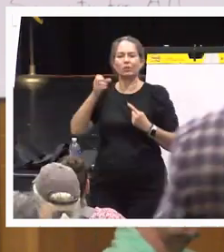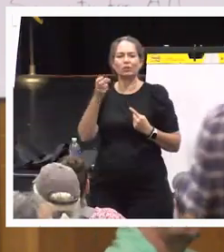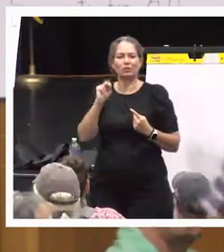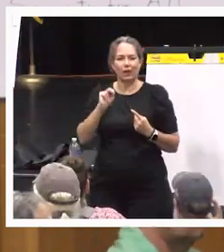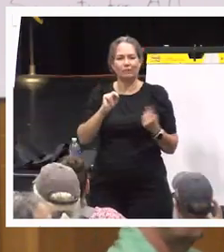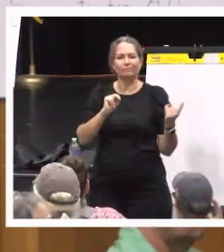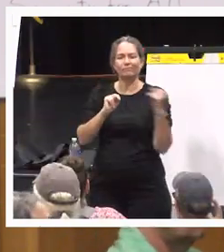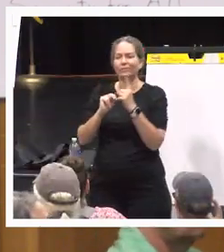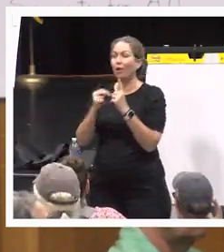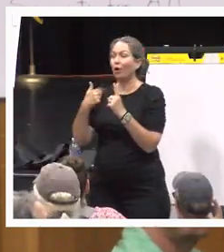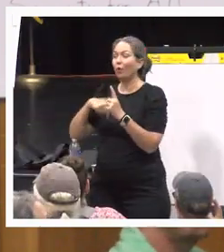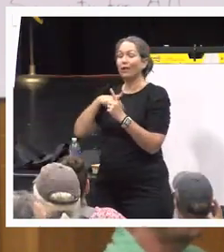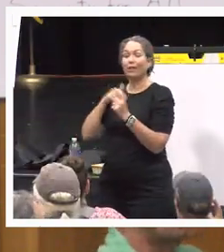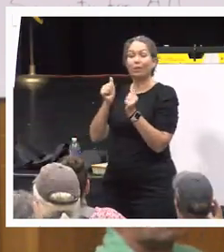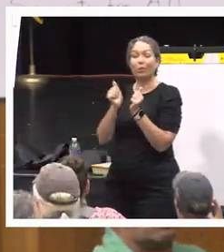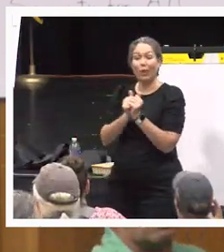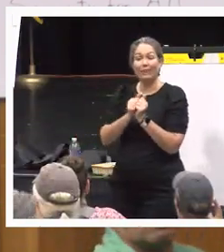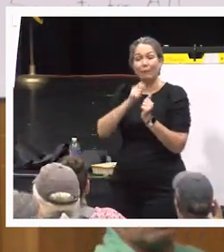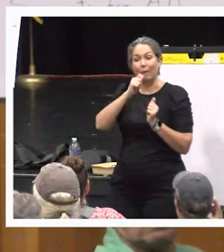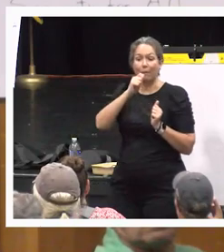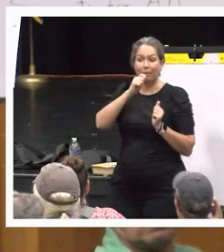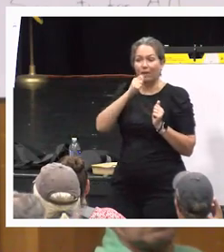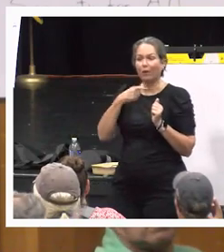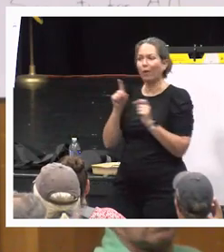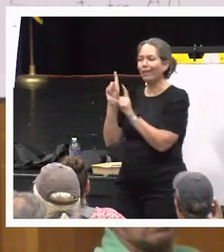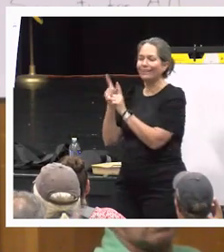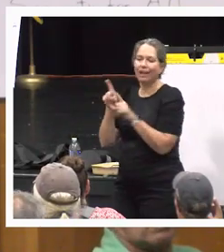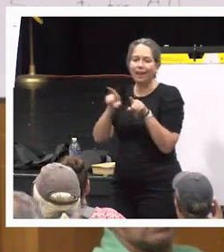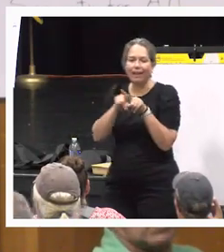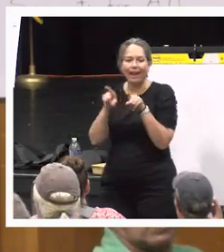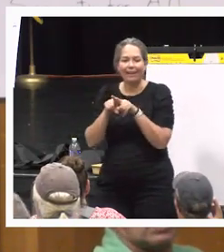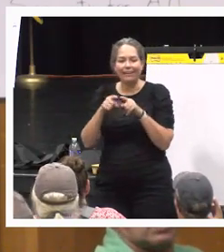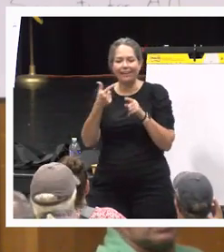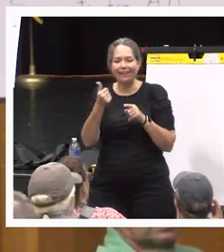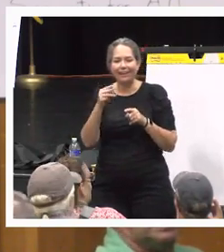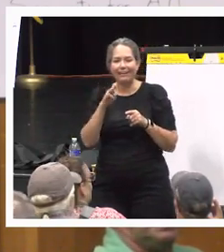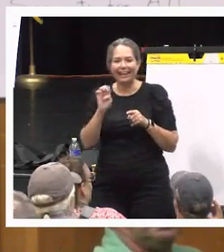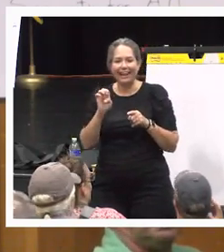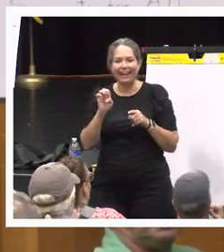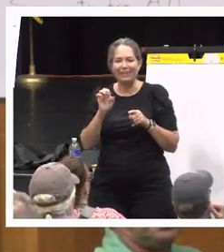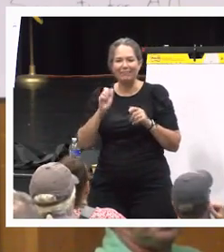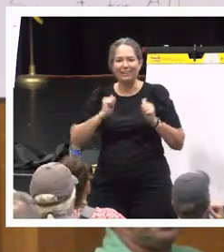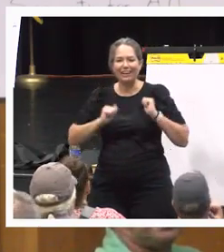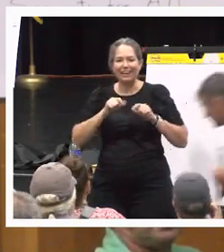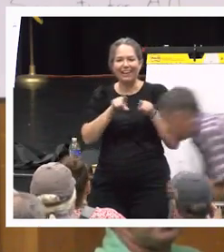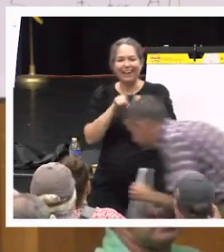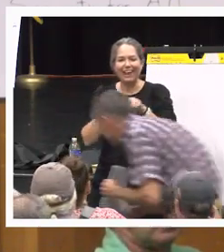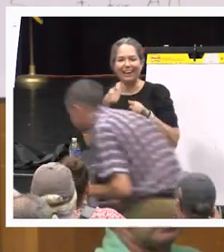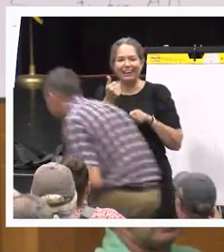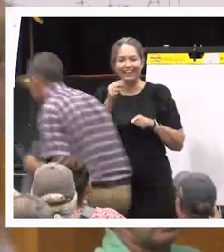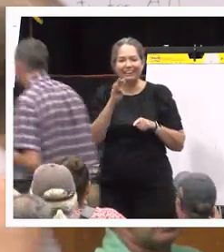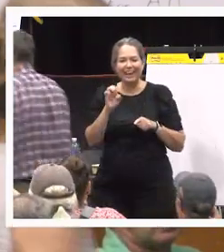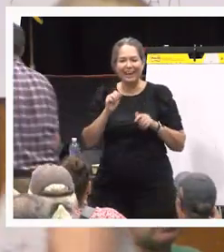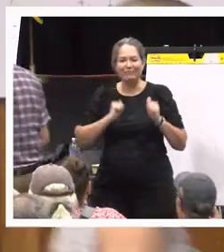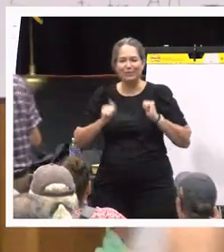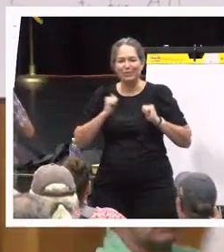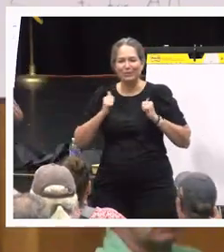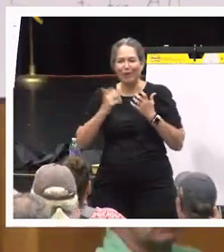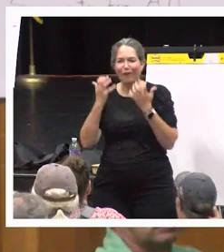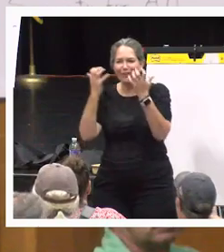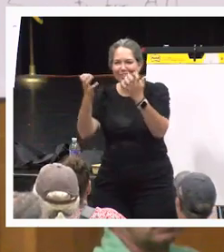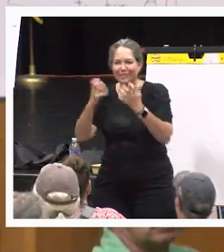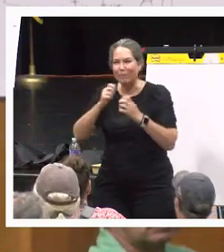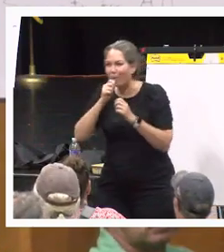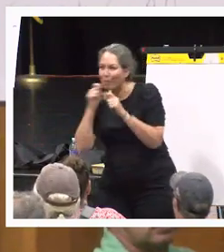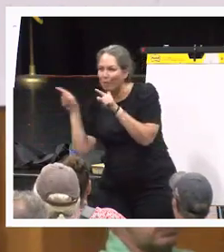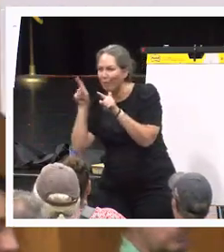going to walk the room with these microphones. And it's a little bit like a game show, okay? All we want you to do is read the next one. So I'll look for volunteers,